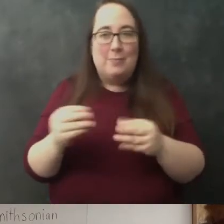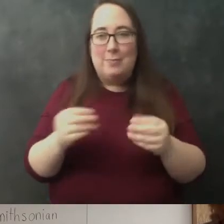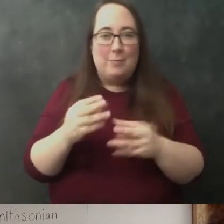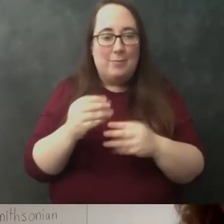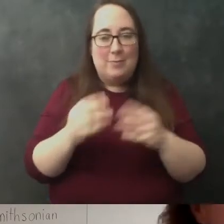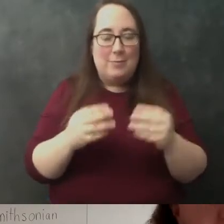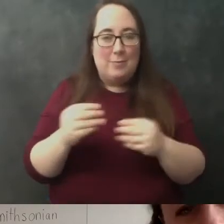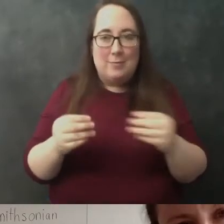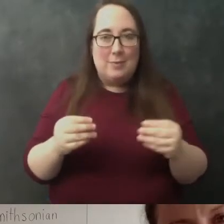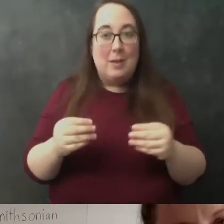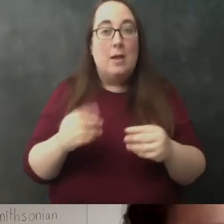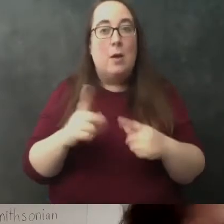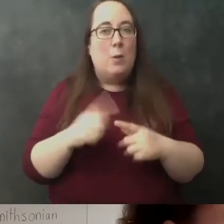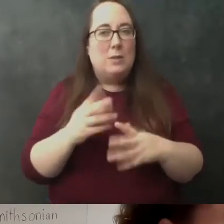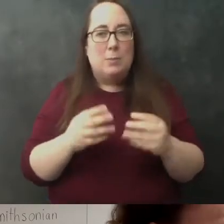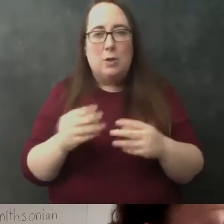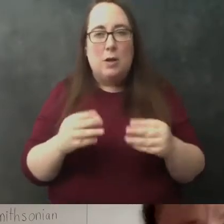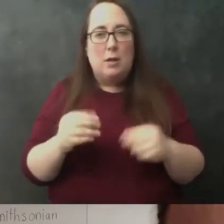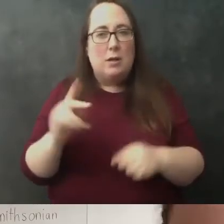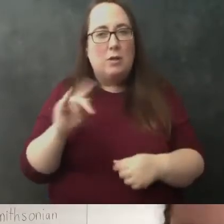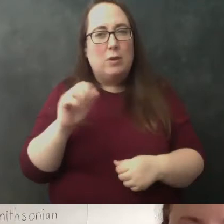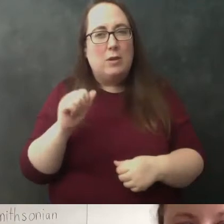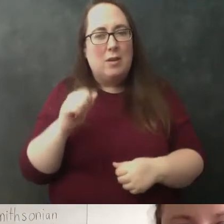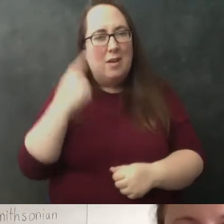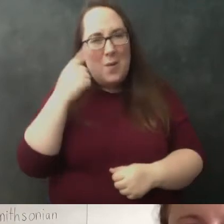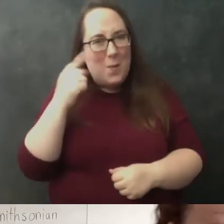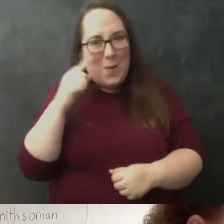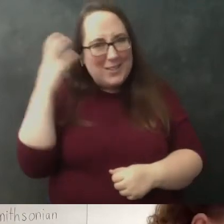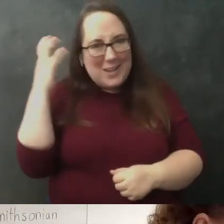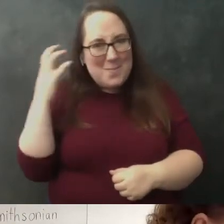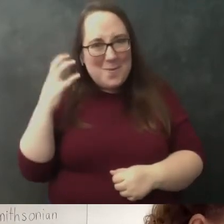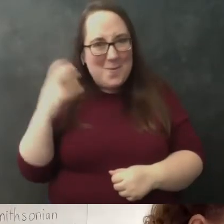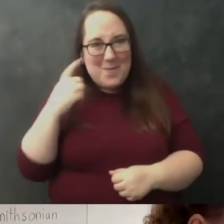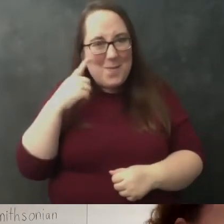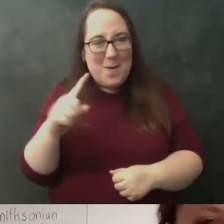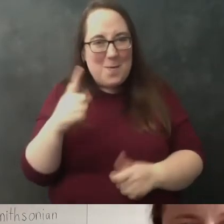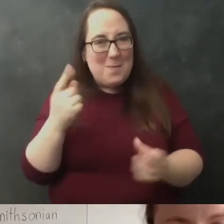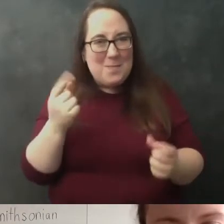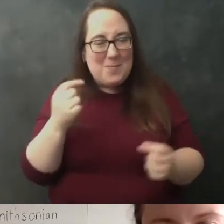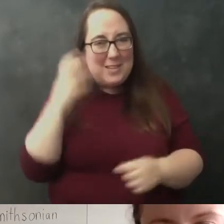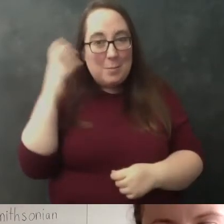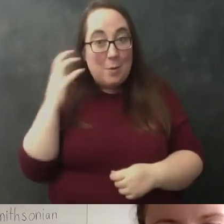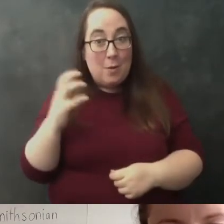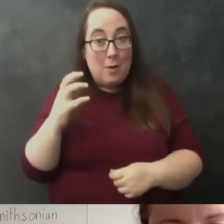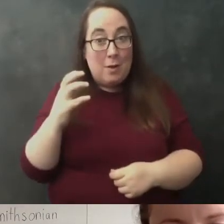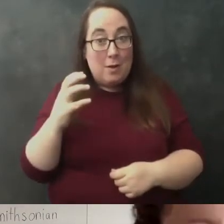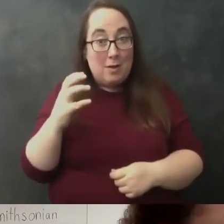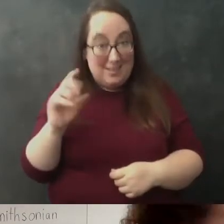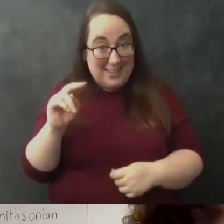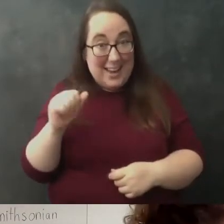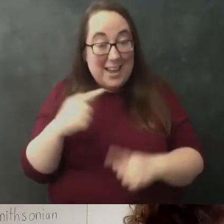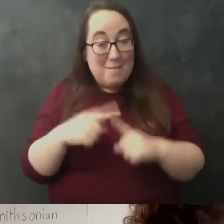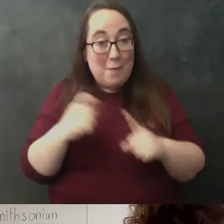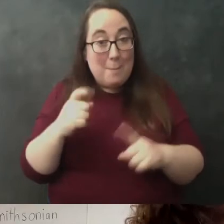So as we're smushing, Katrina, why shampoo? What exactly does the shampoo do? Are we getting DNA out of the shampoo too?